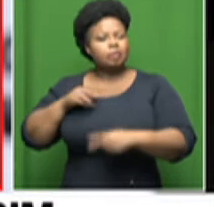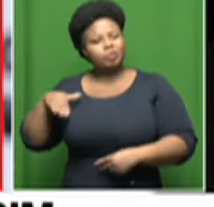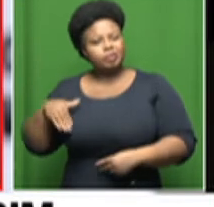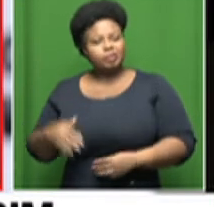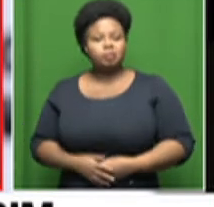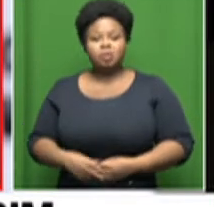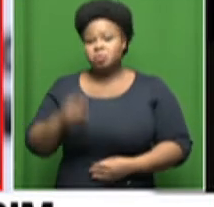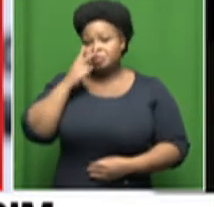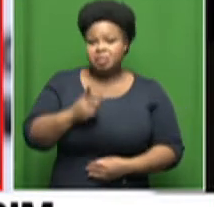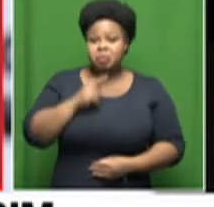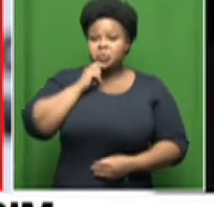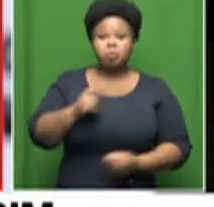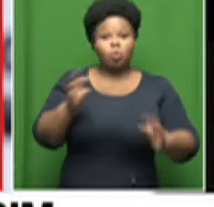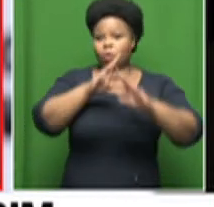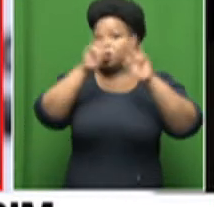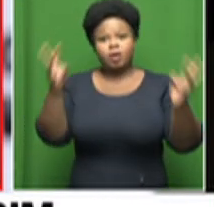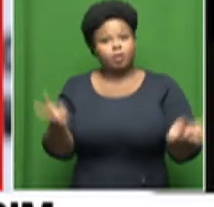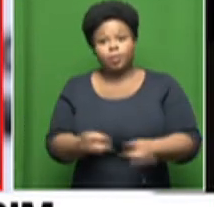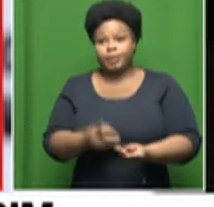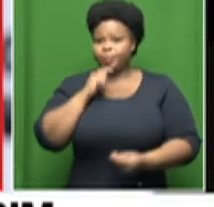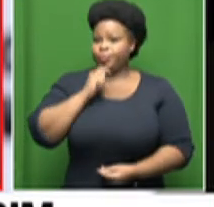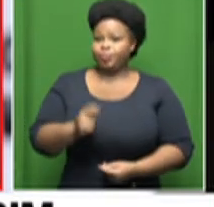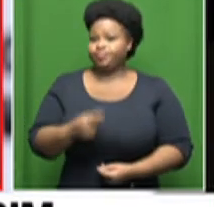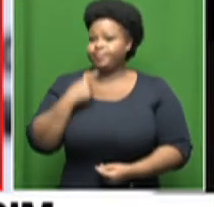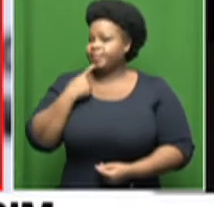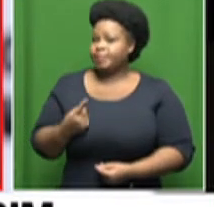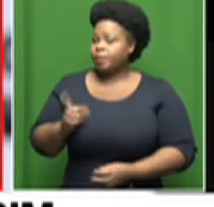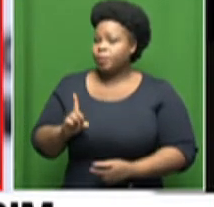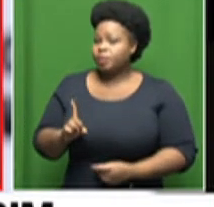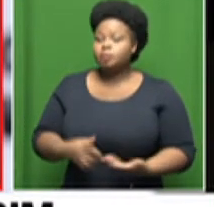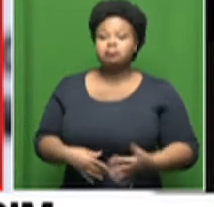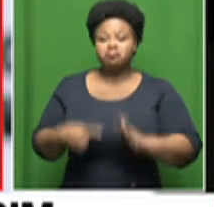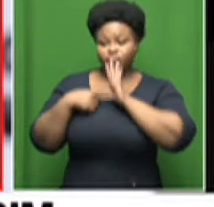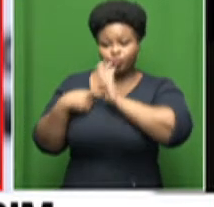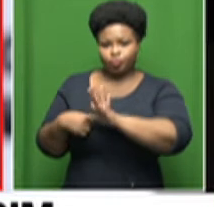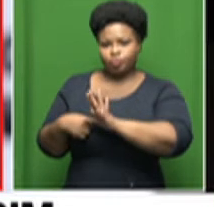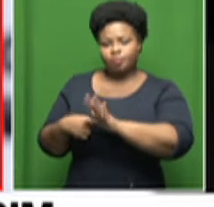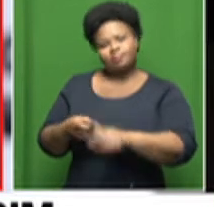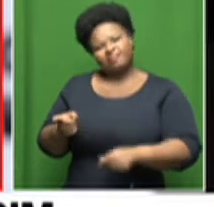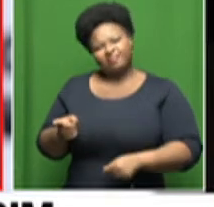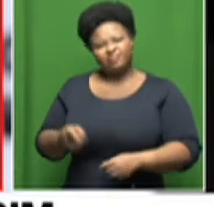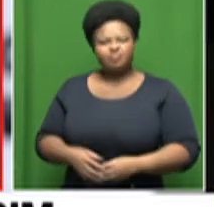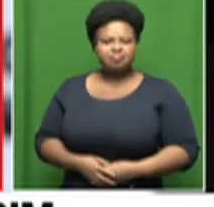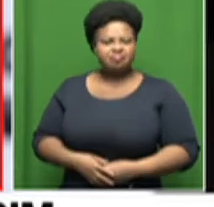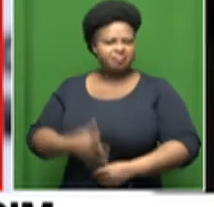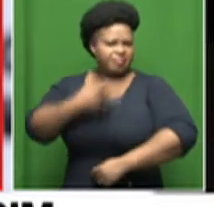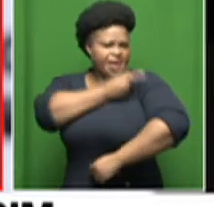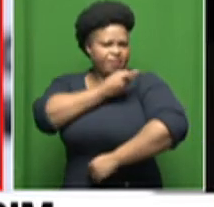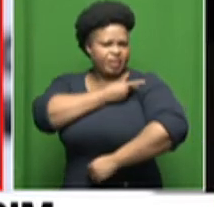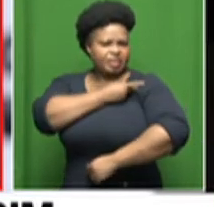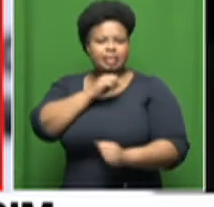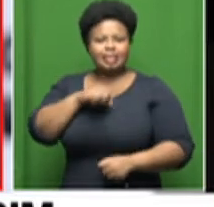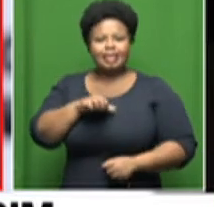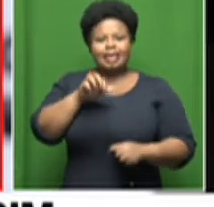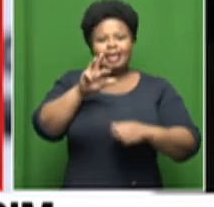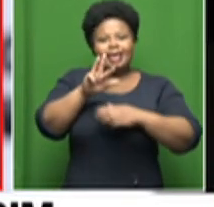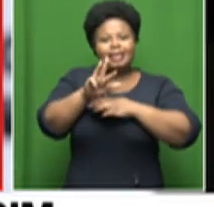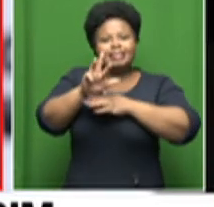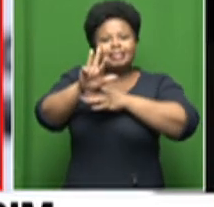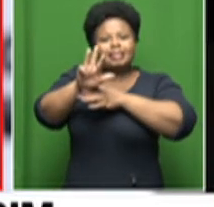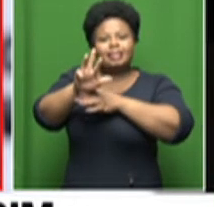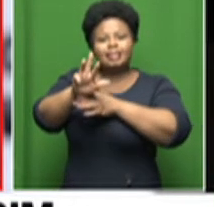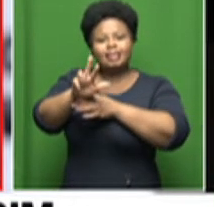seen the headlines across the world that the evidence showed that this vaccine is